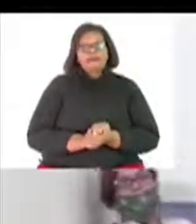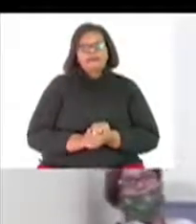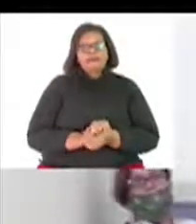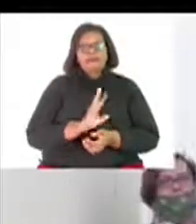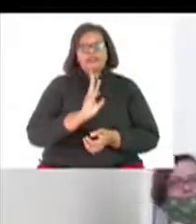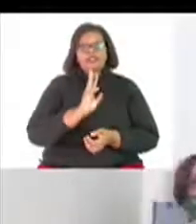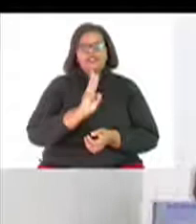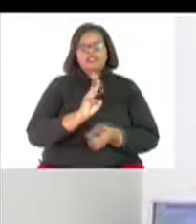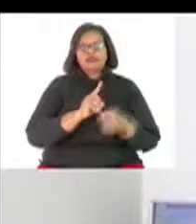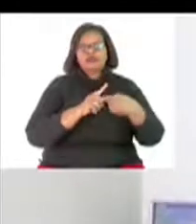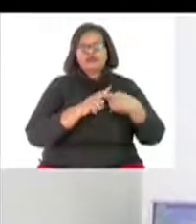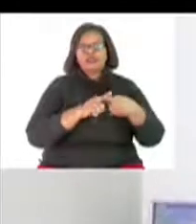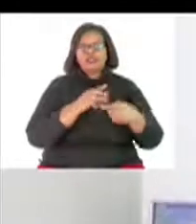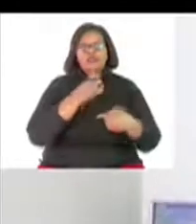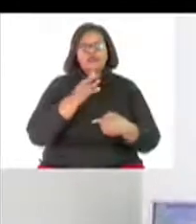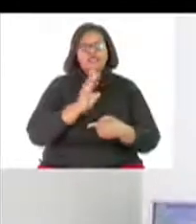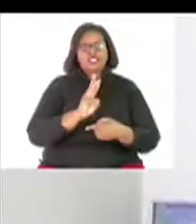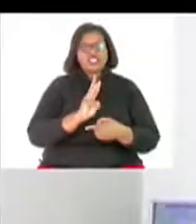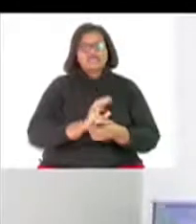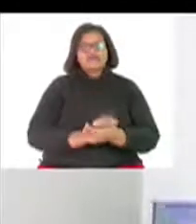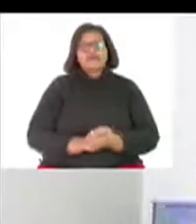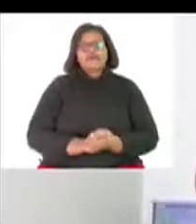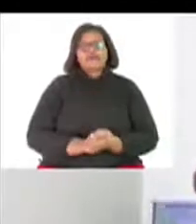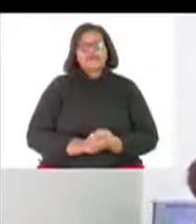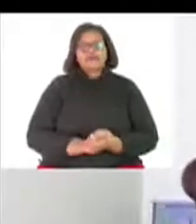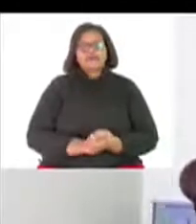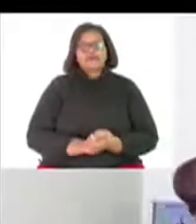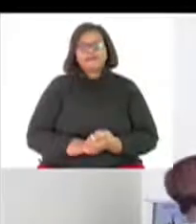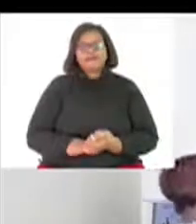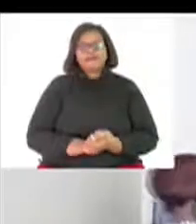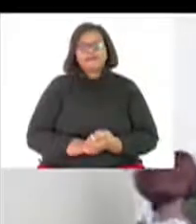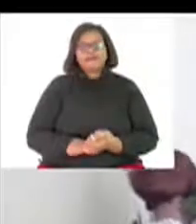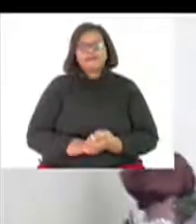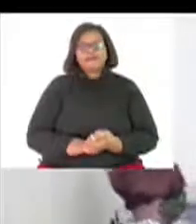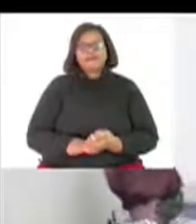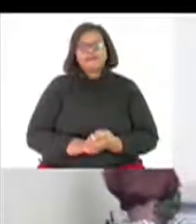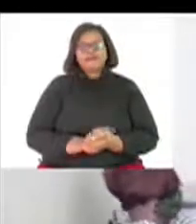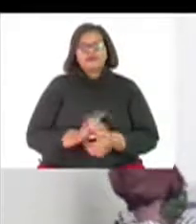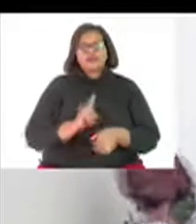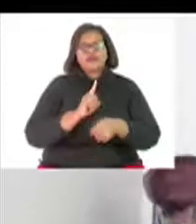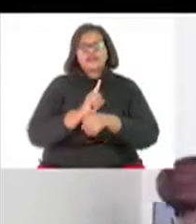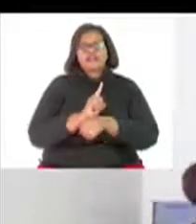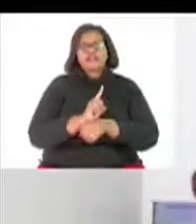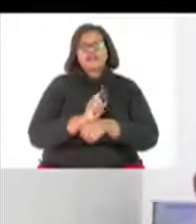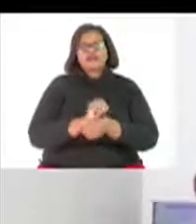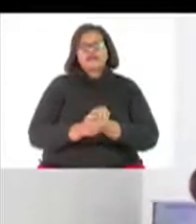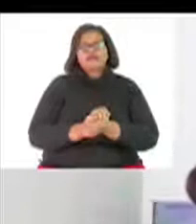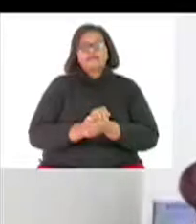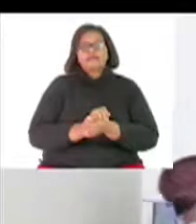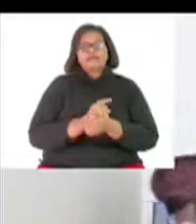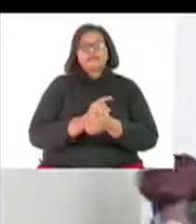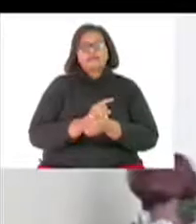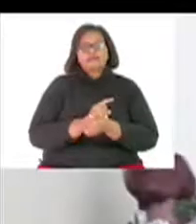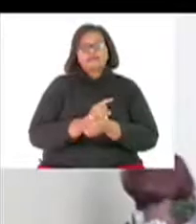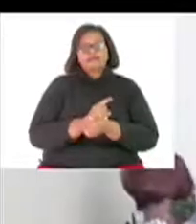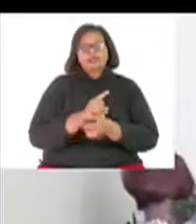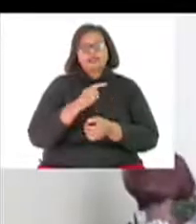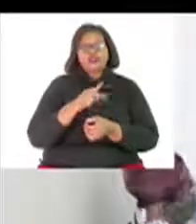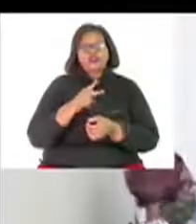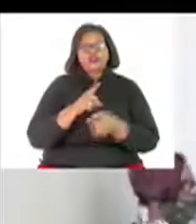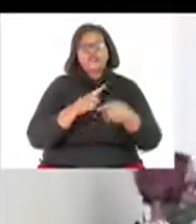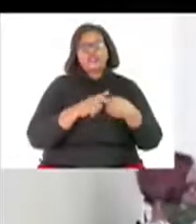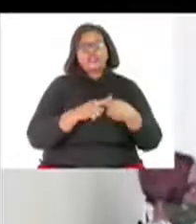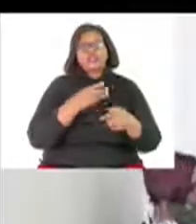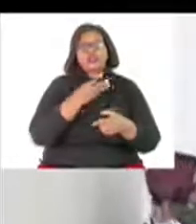The multiples of 6. If we have to find the first 12 multiples of